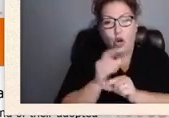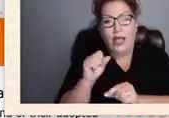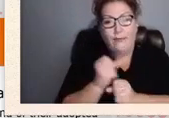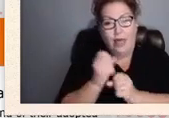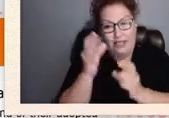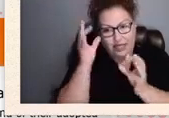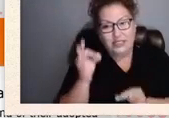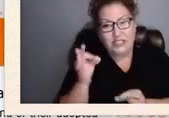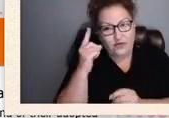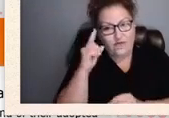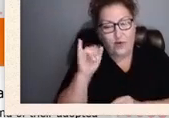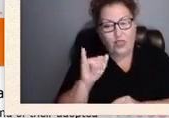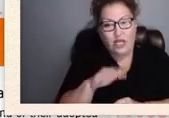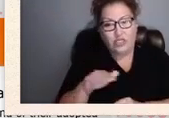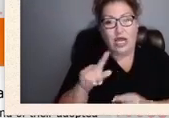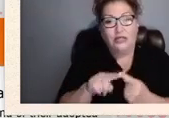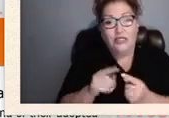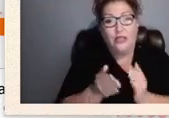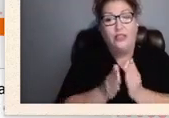they turn 18.